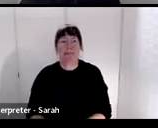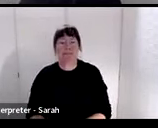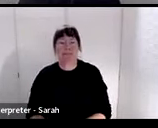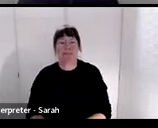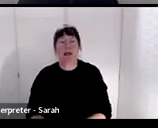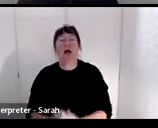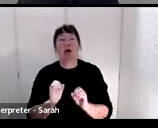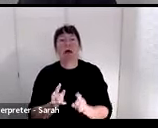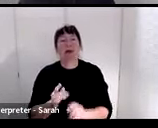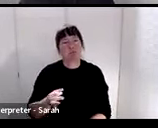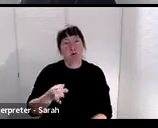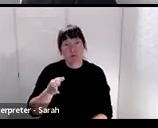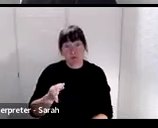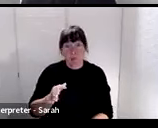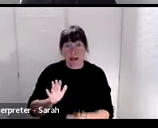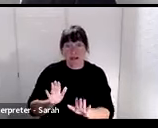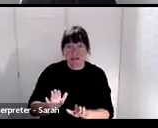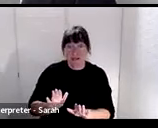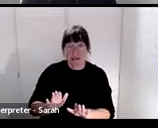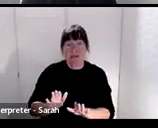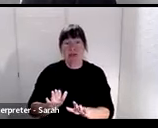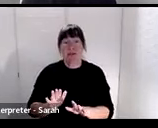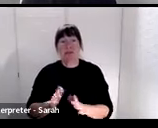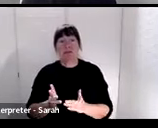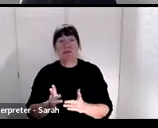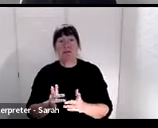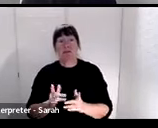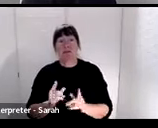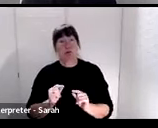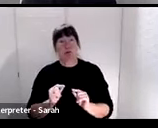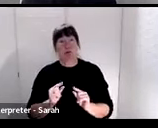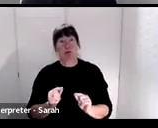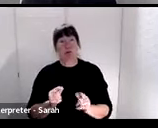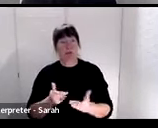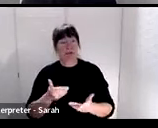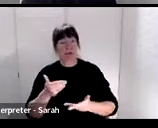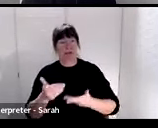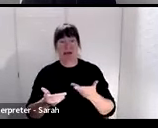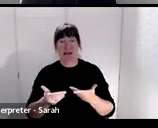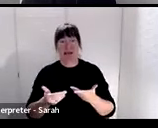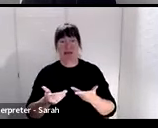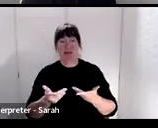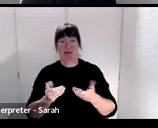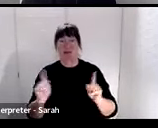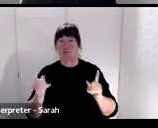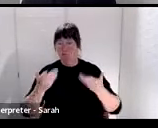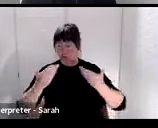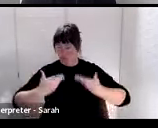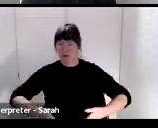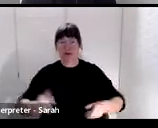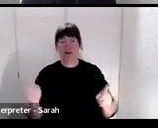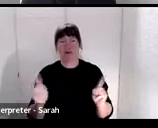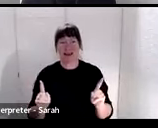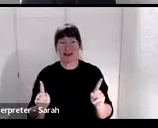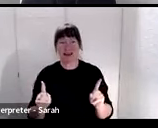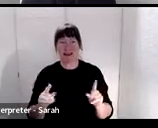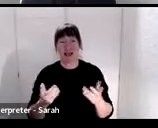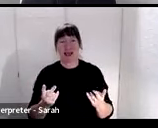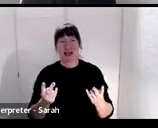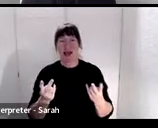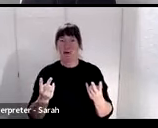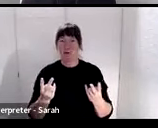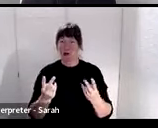So perhaps while we're waiting, while that's being checked, we could do a descriptor of what we're wearing today and what we look